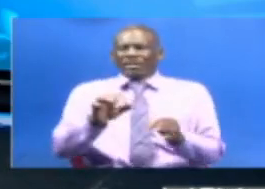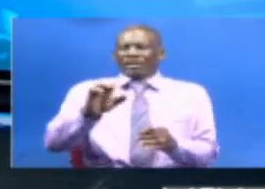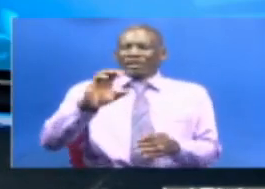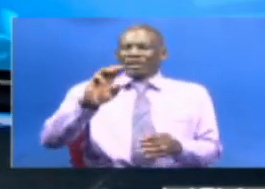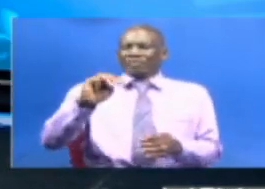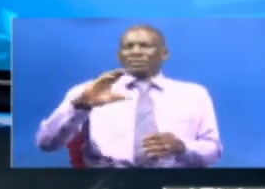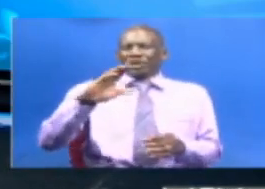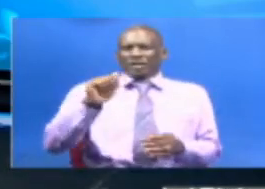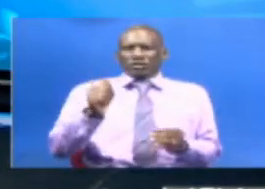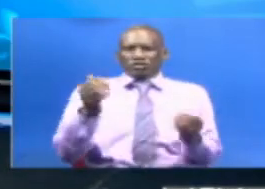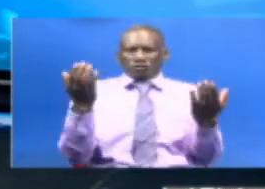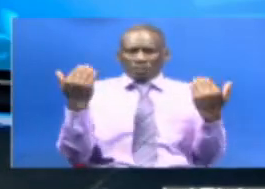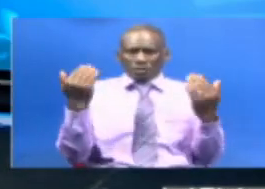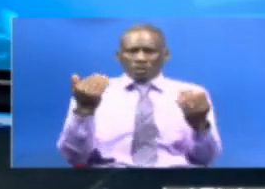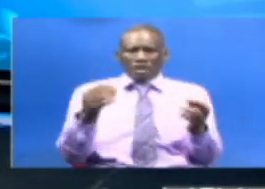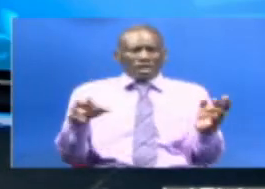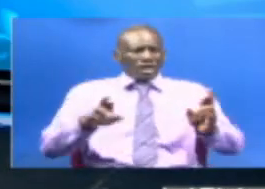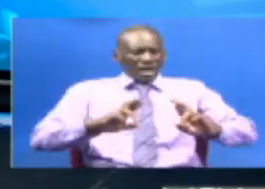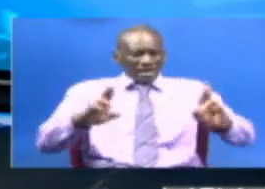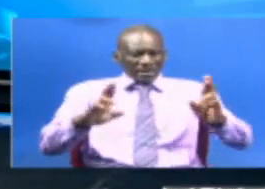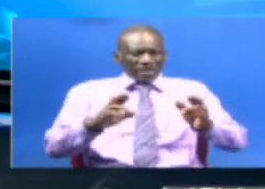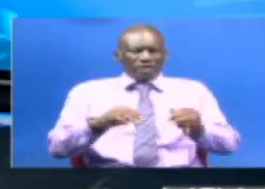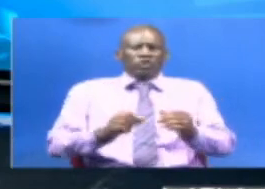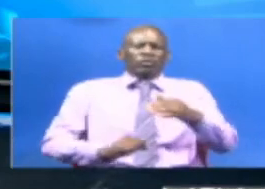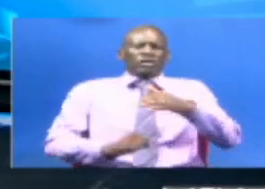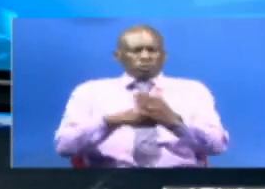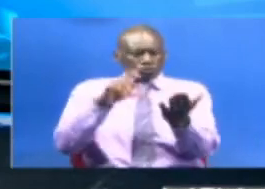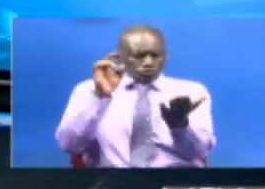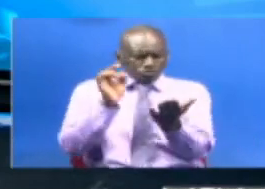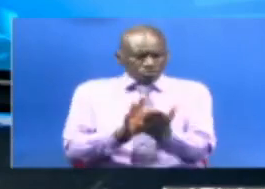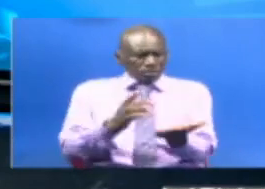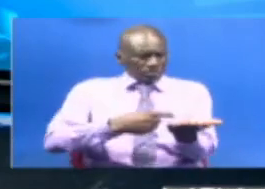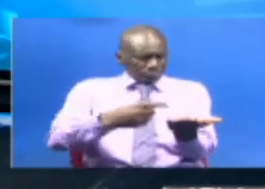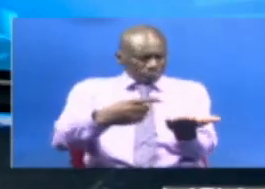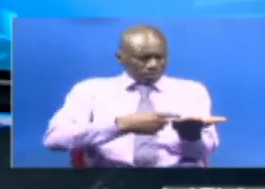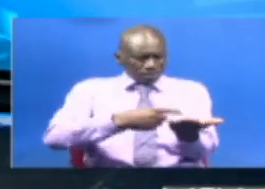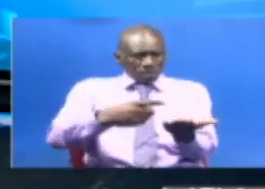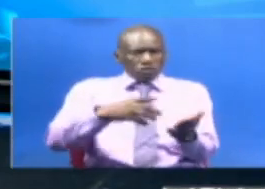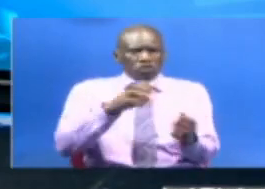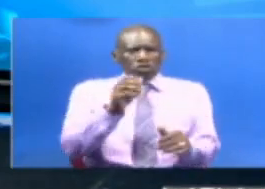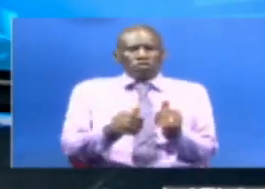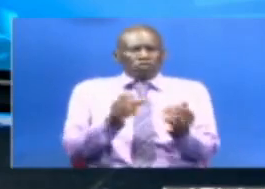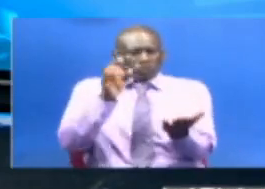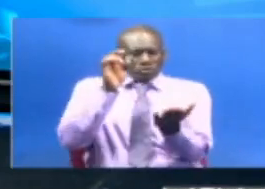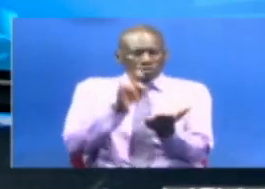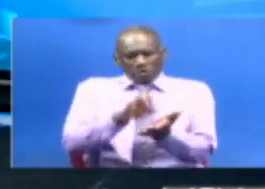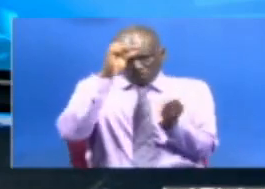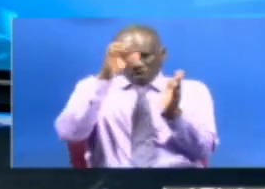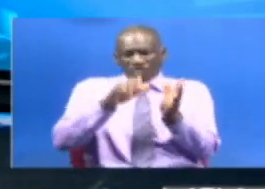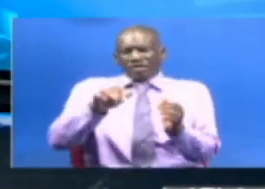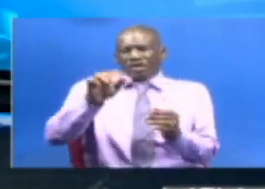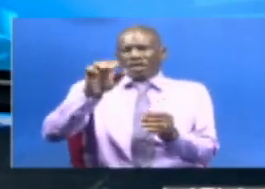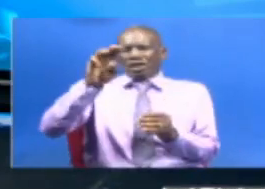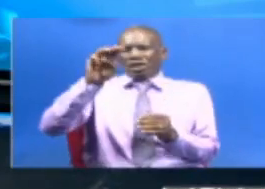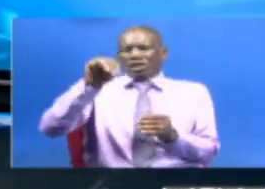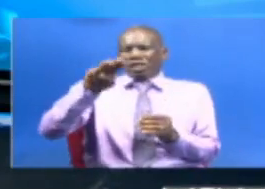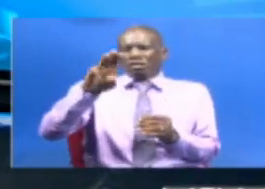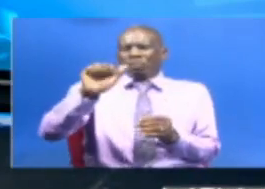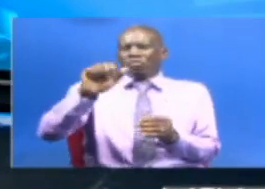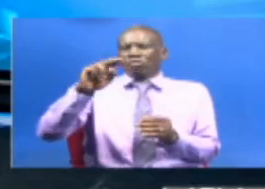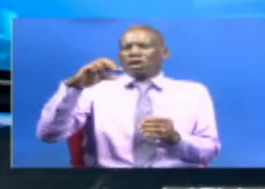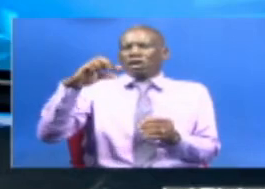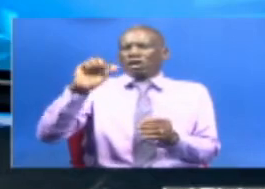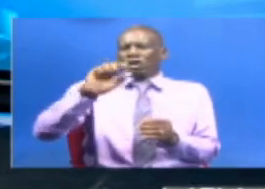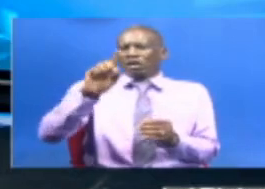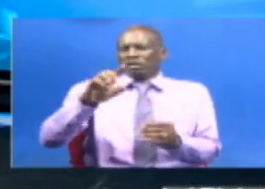assembly agreed to support the impeachment motion that seeks to throw out Governor Kawira Mwangaza, saying it is in the interests of